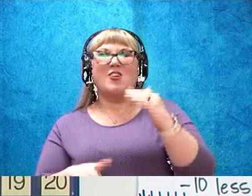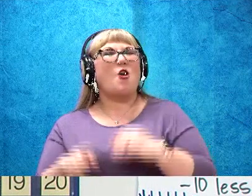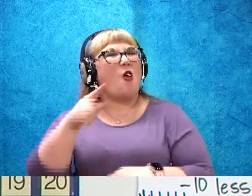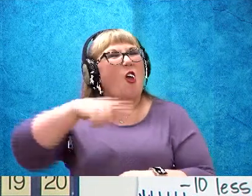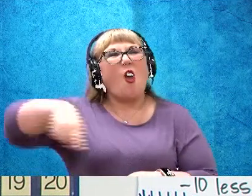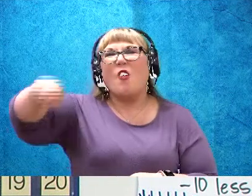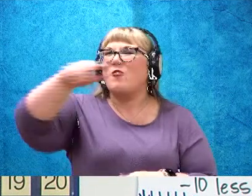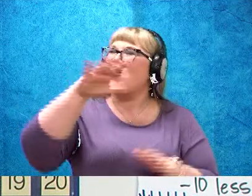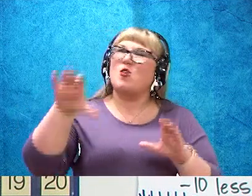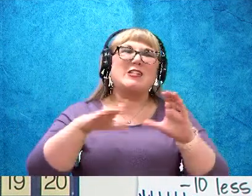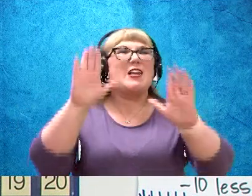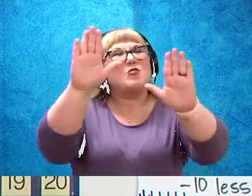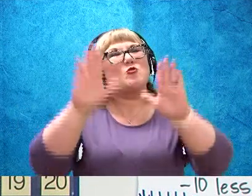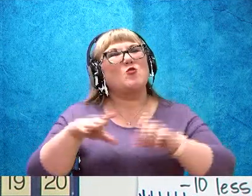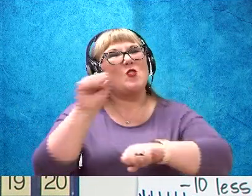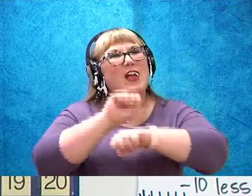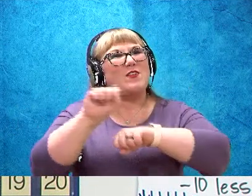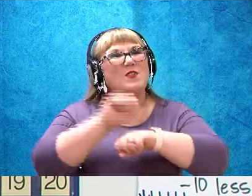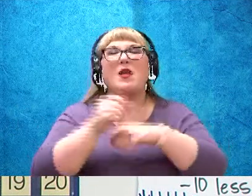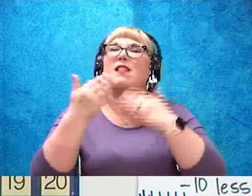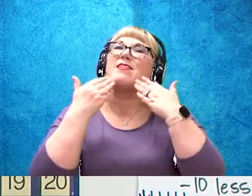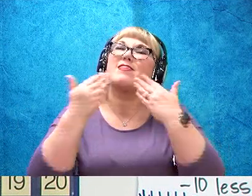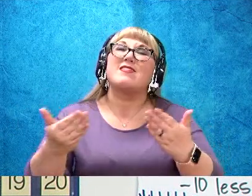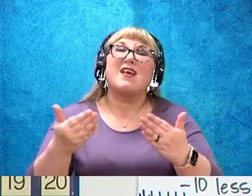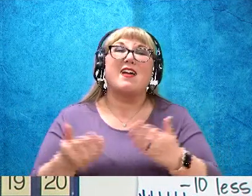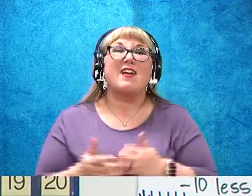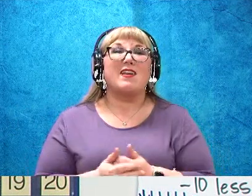of you did a great job today, and thank you